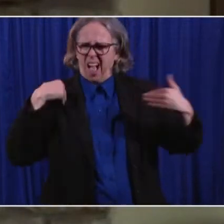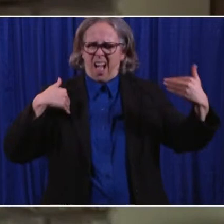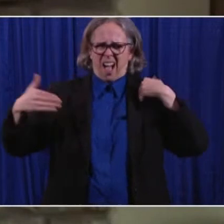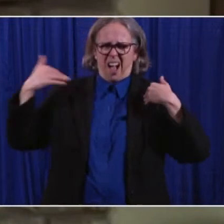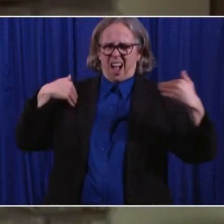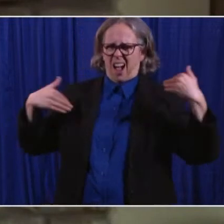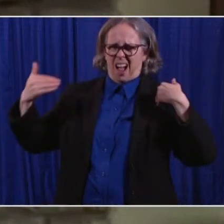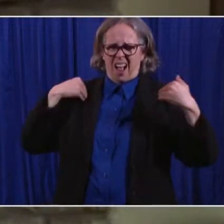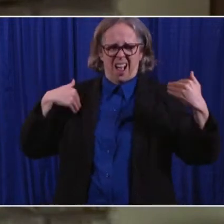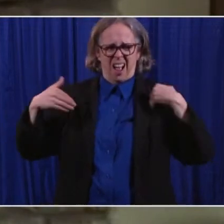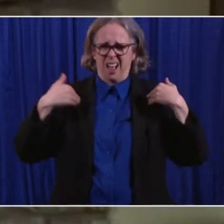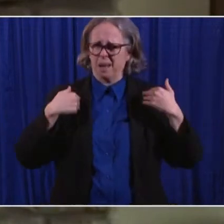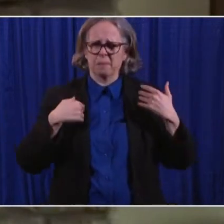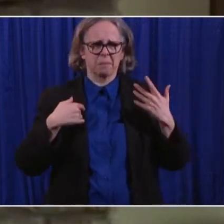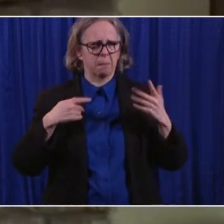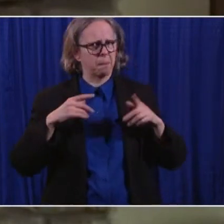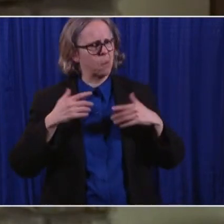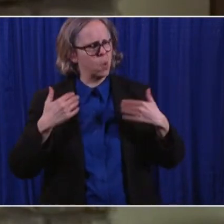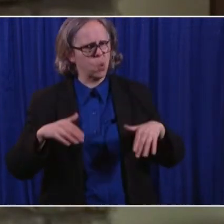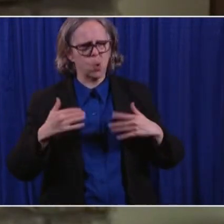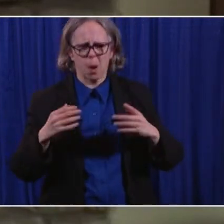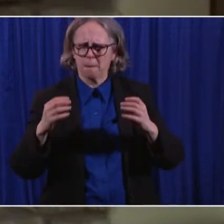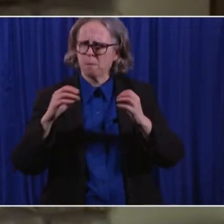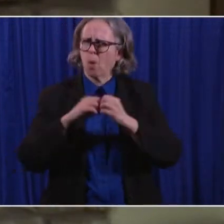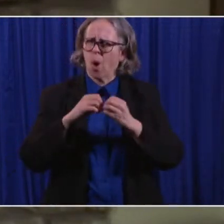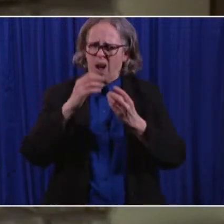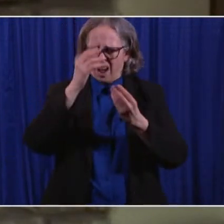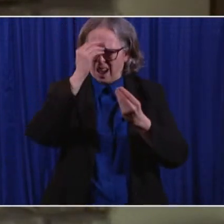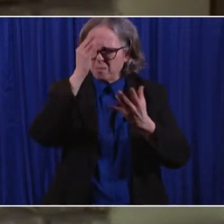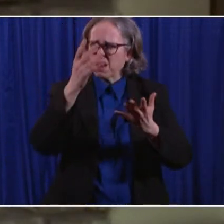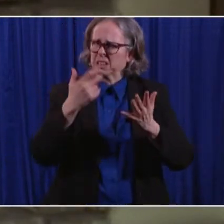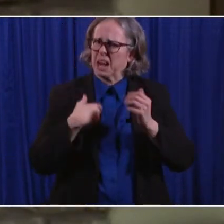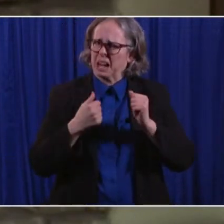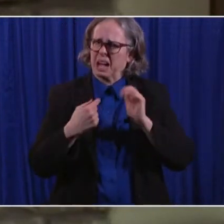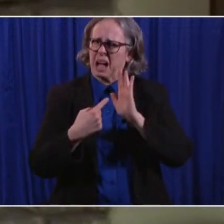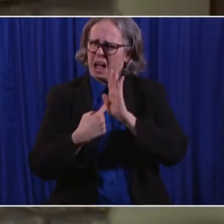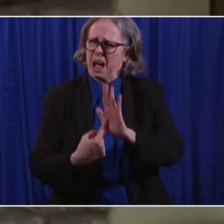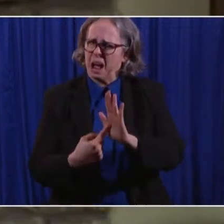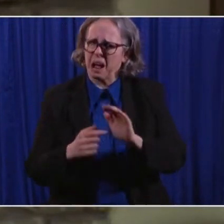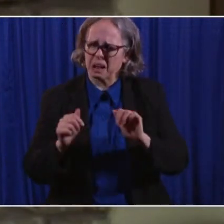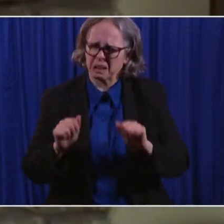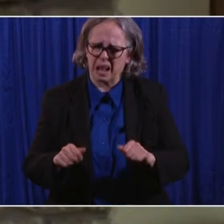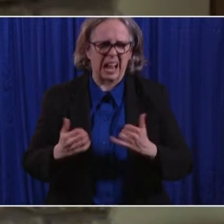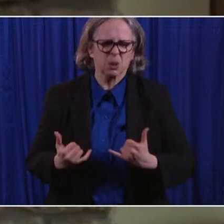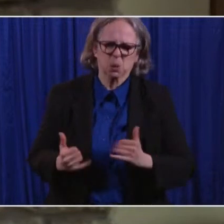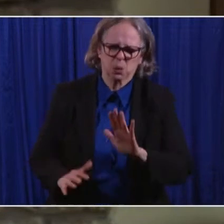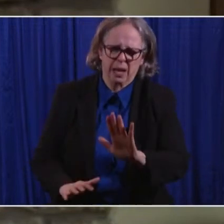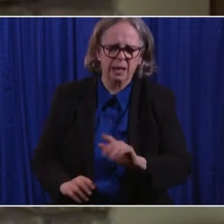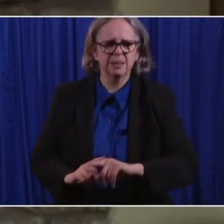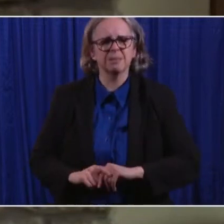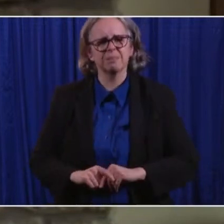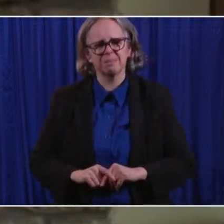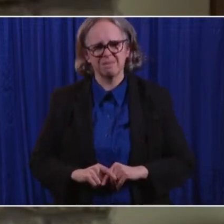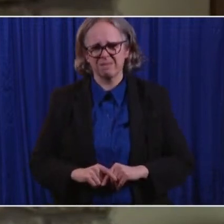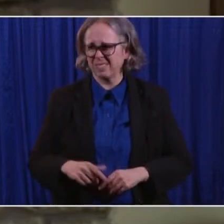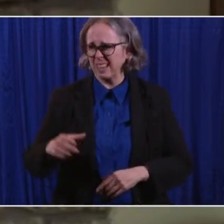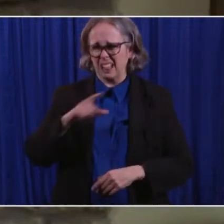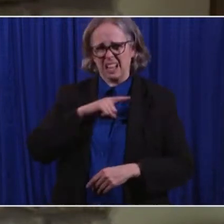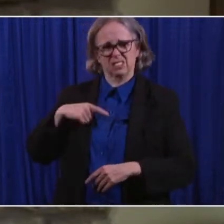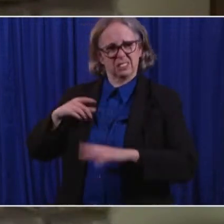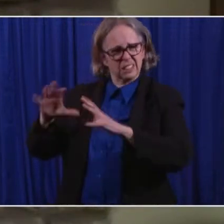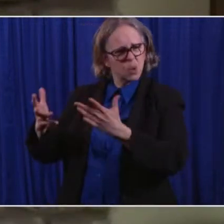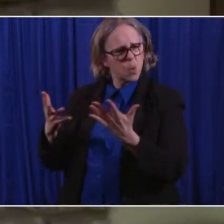a lot of those in our veto message. And look, we want to work with the General Assembly. We want to include